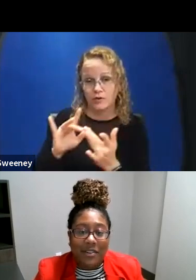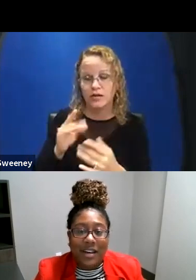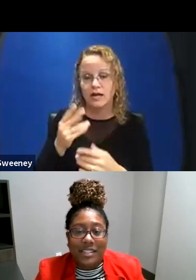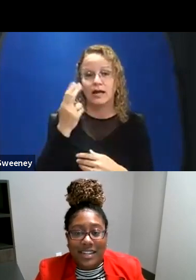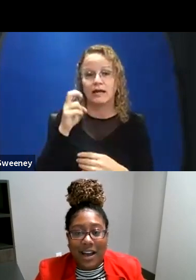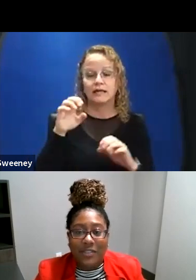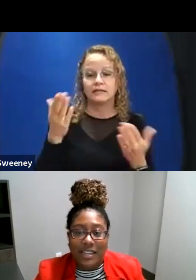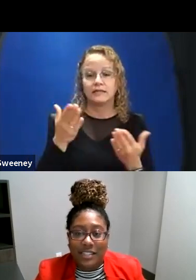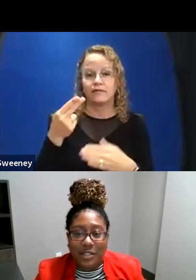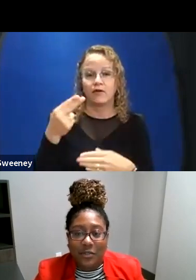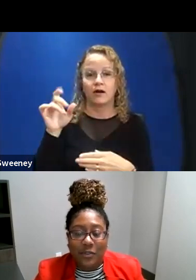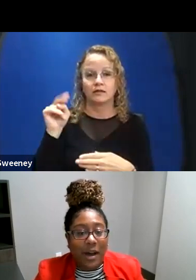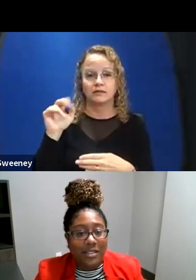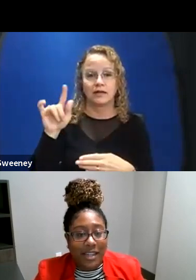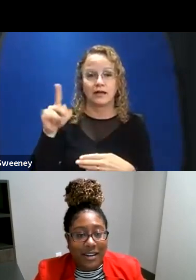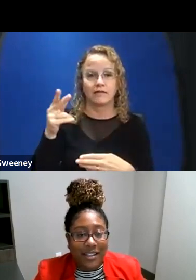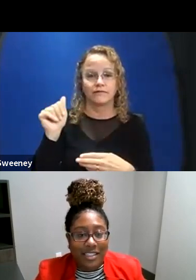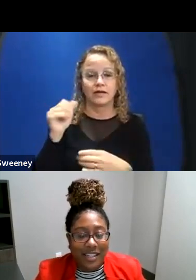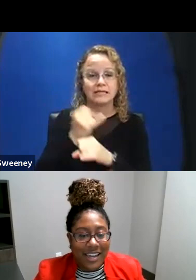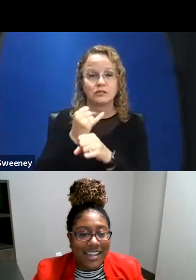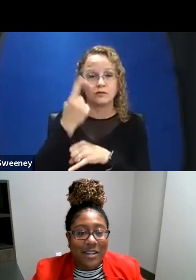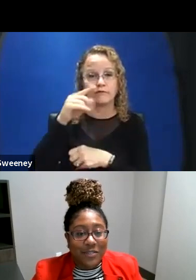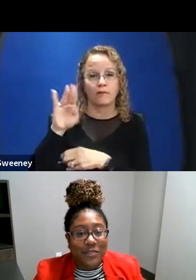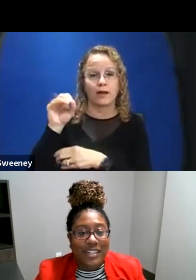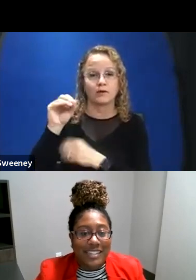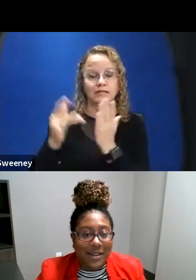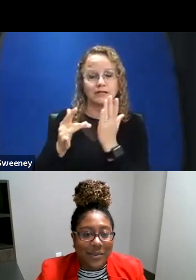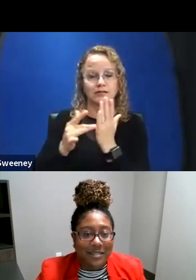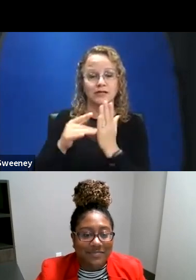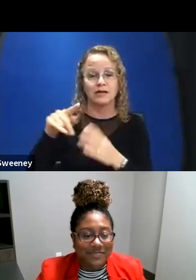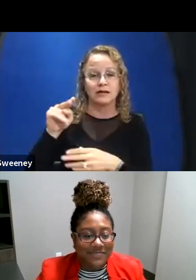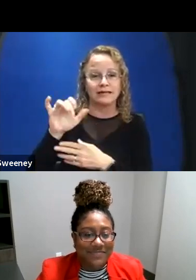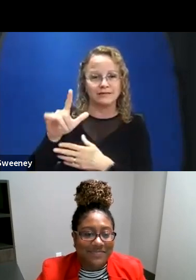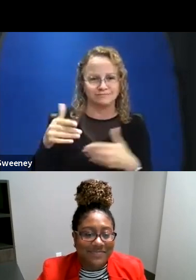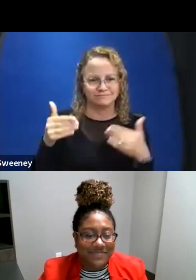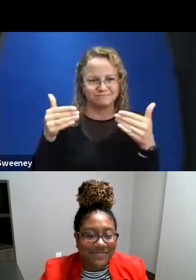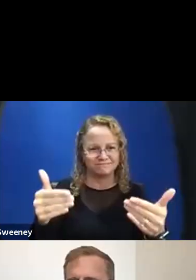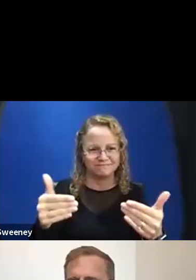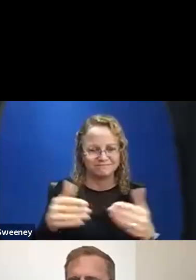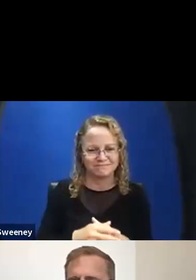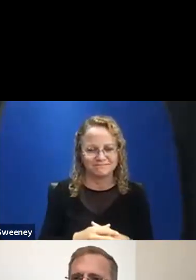on behalf of Hudson Alpha Institute for Biotechnology. Neil, feel free to take it away.